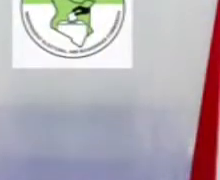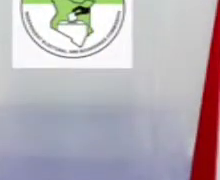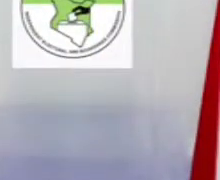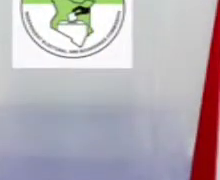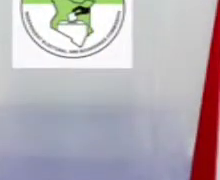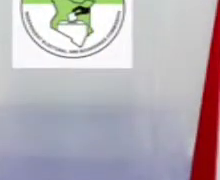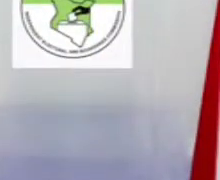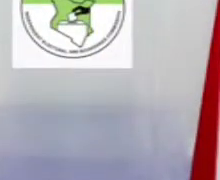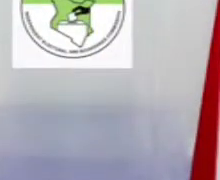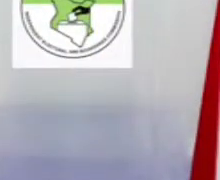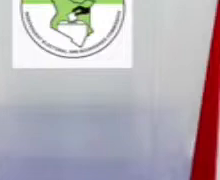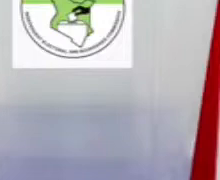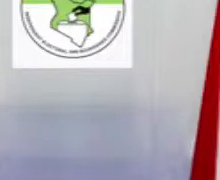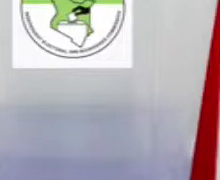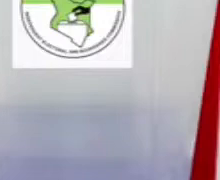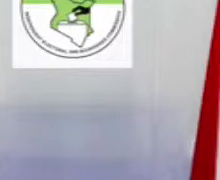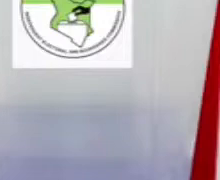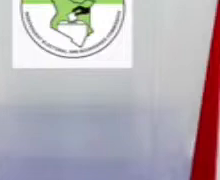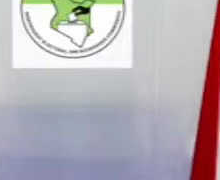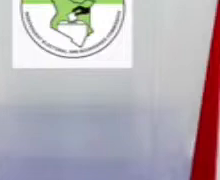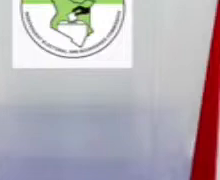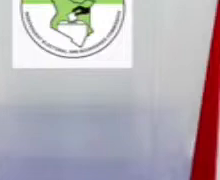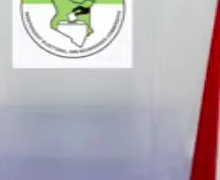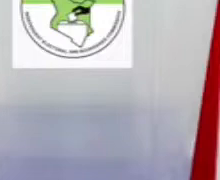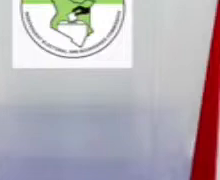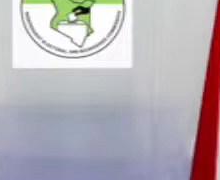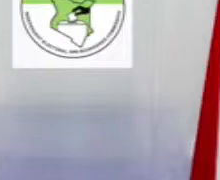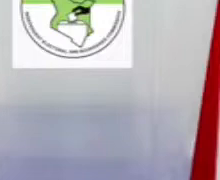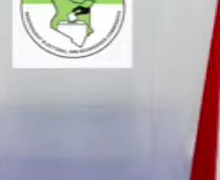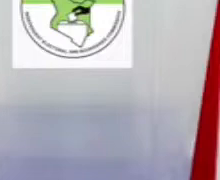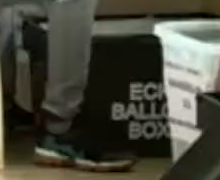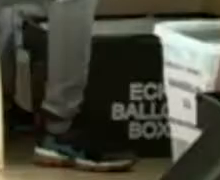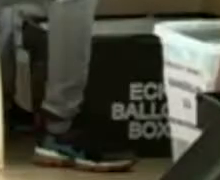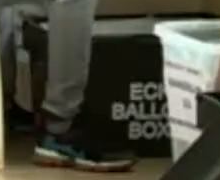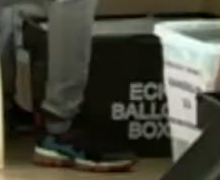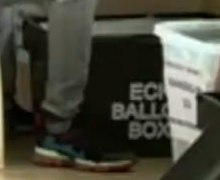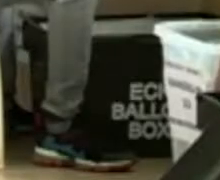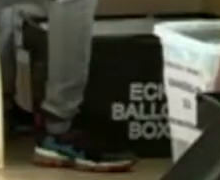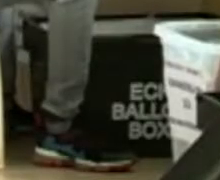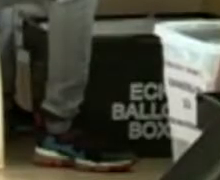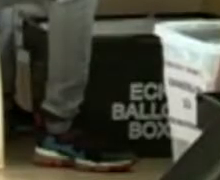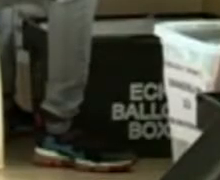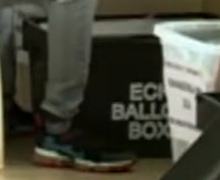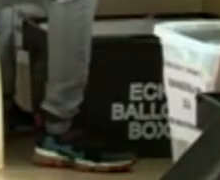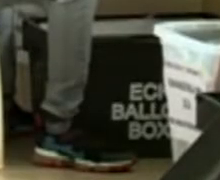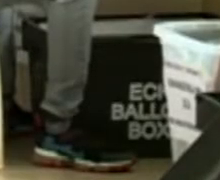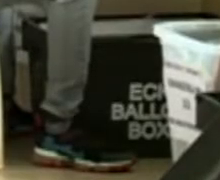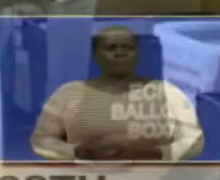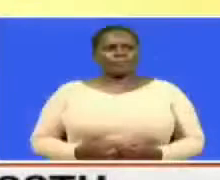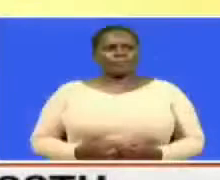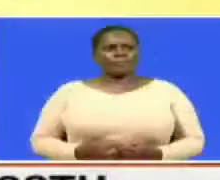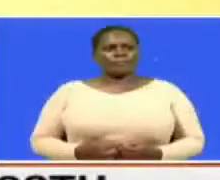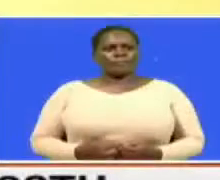Simon Kalekem of UDA, and James Teko, an independent candidate. In Kachiliba, with